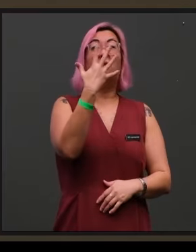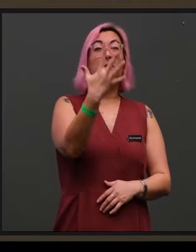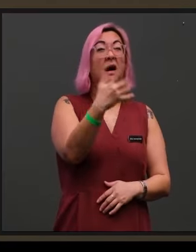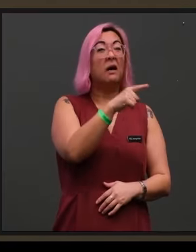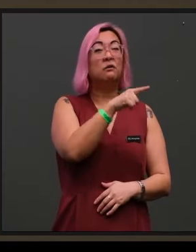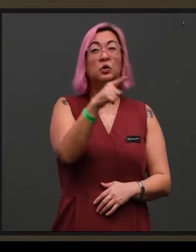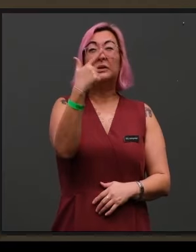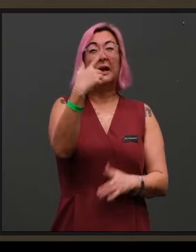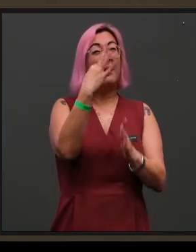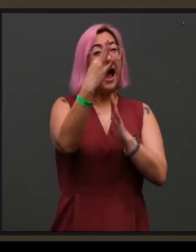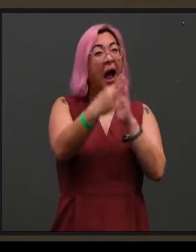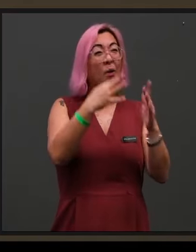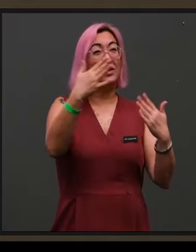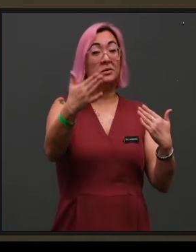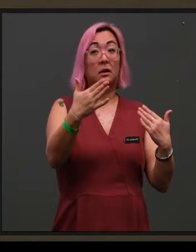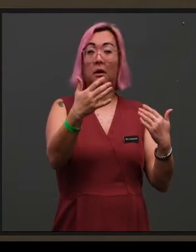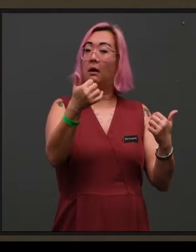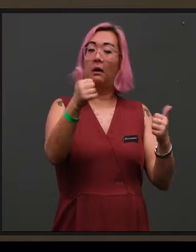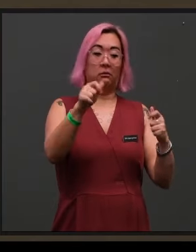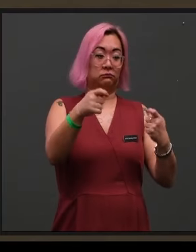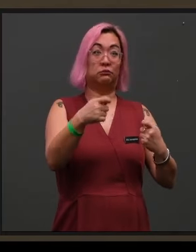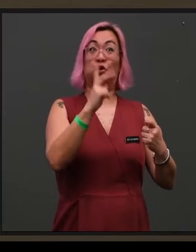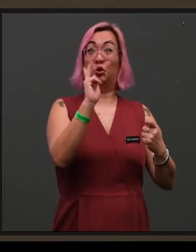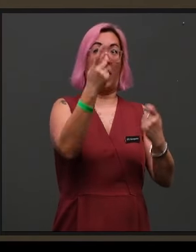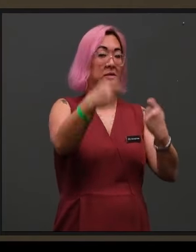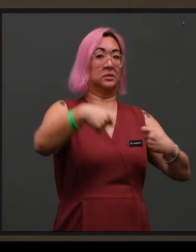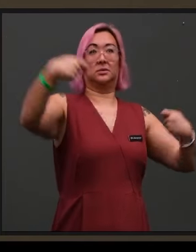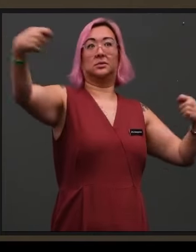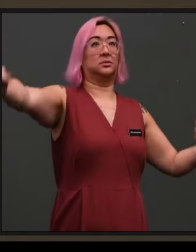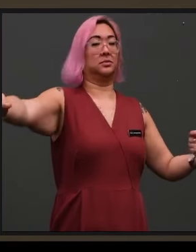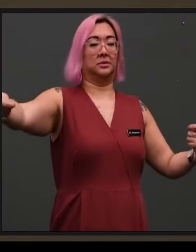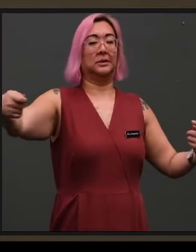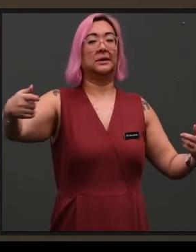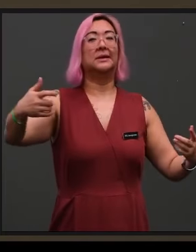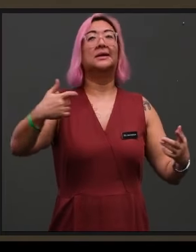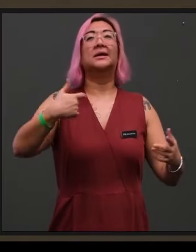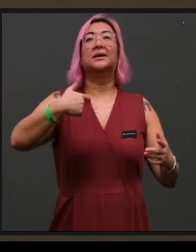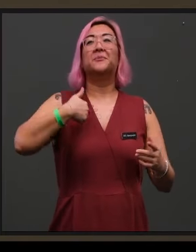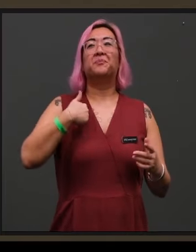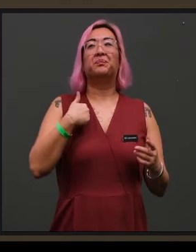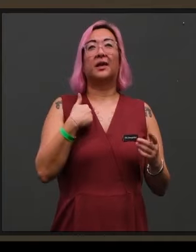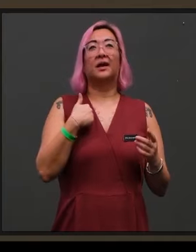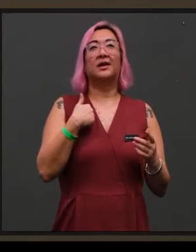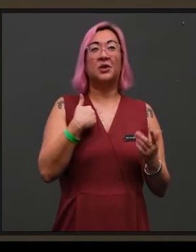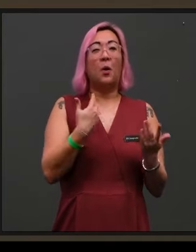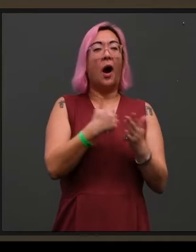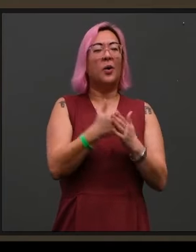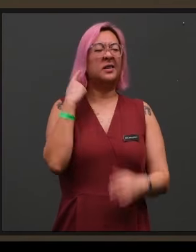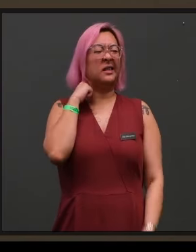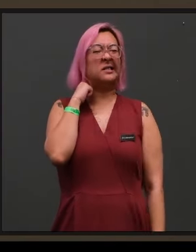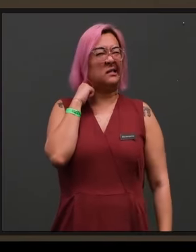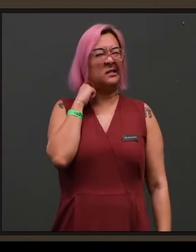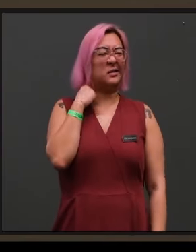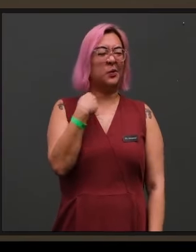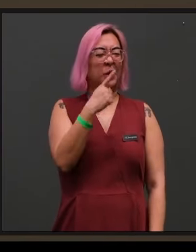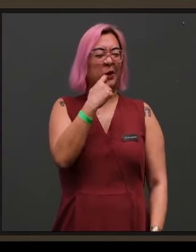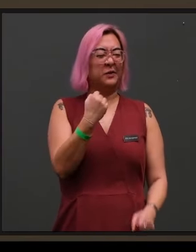that. And so there's always this thing in the back of my mind was, oh, we could have just made it like half as long and it would have been